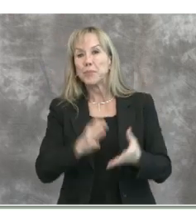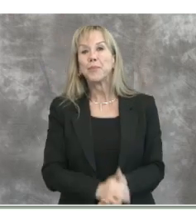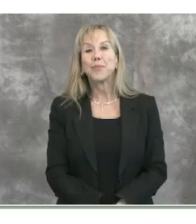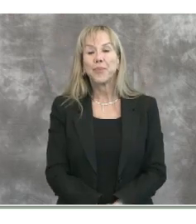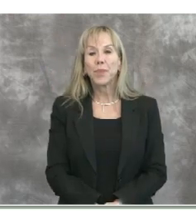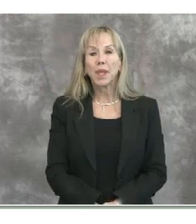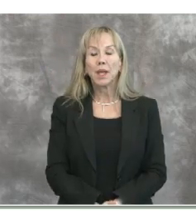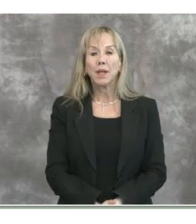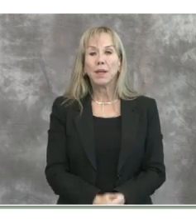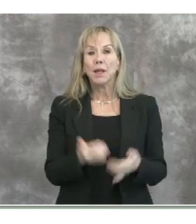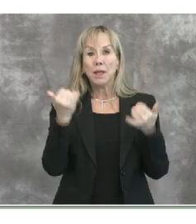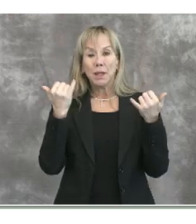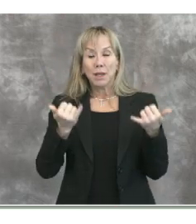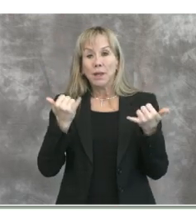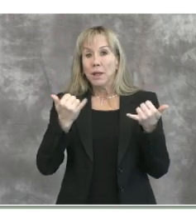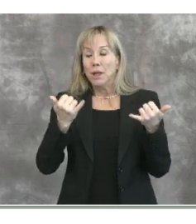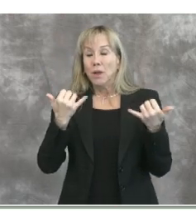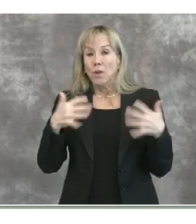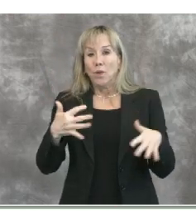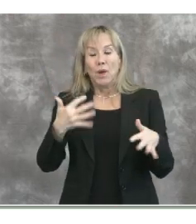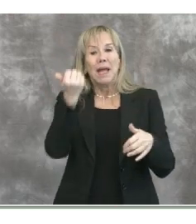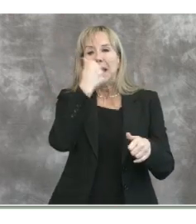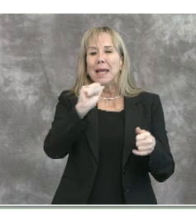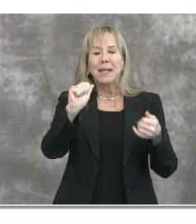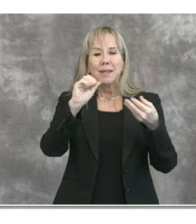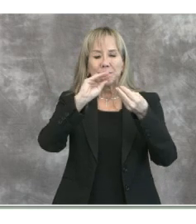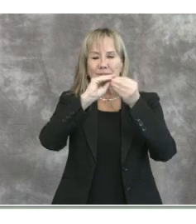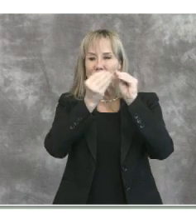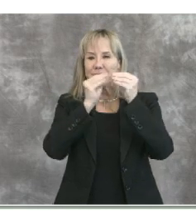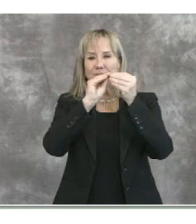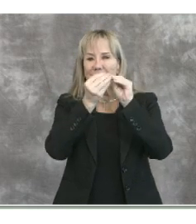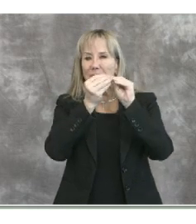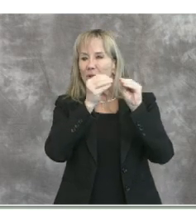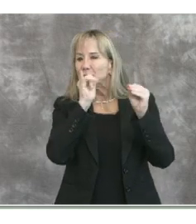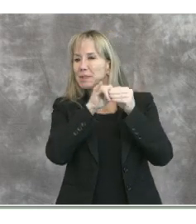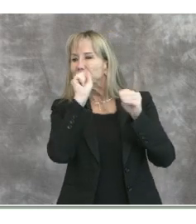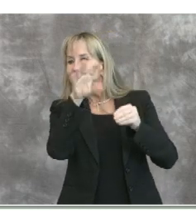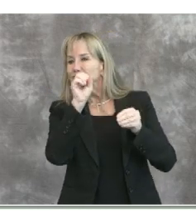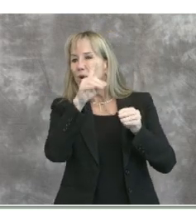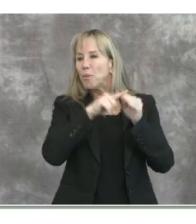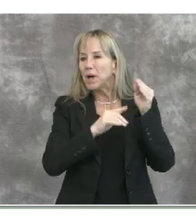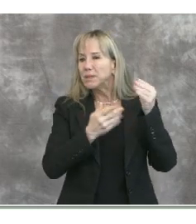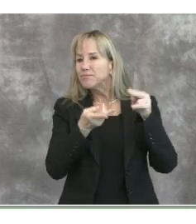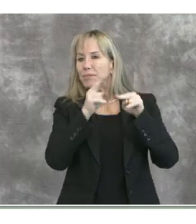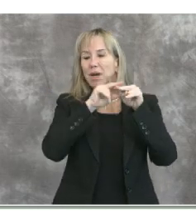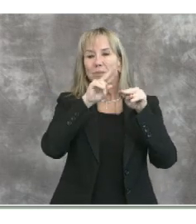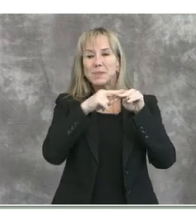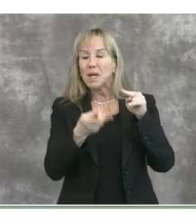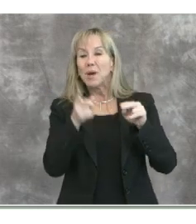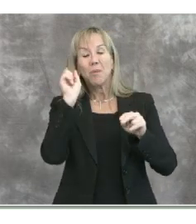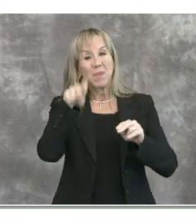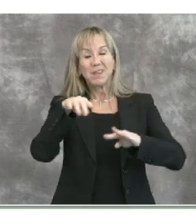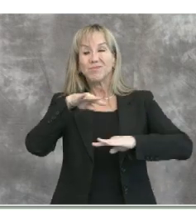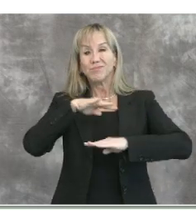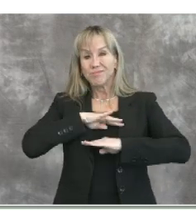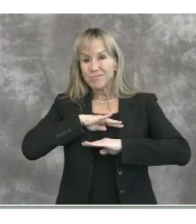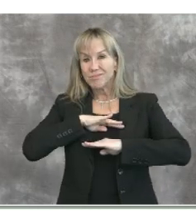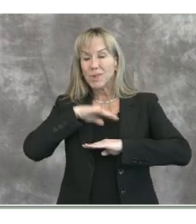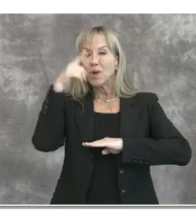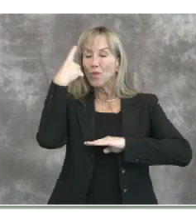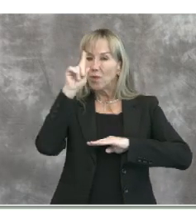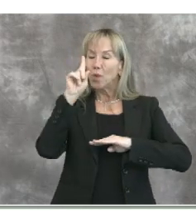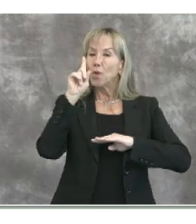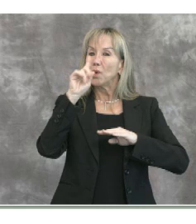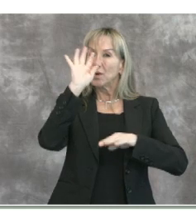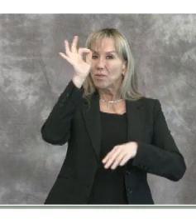Today, I want to emphasize that any metrics must meet federal and state guidelines for reopening.